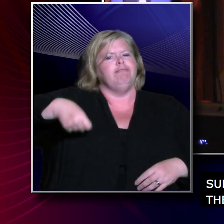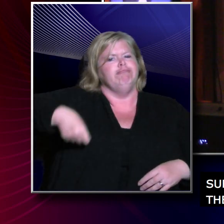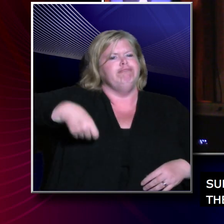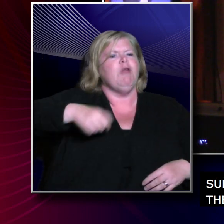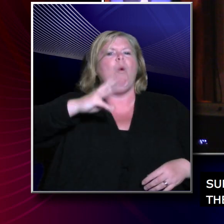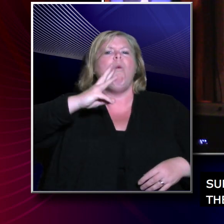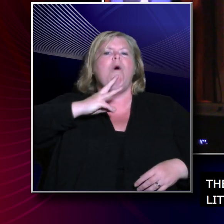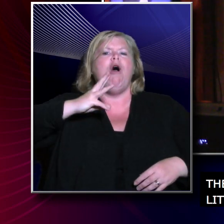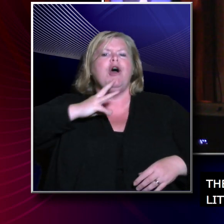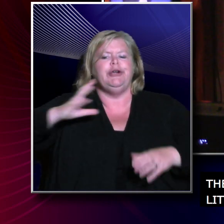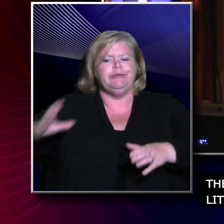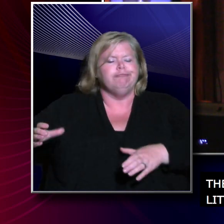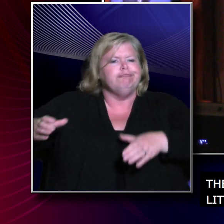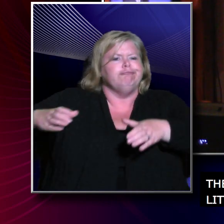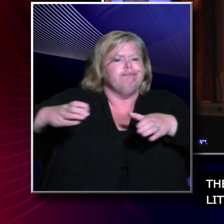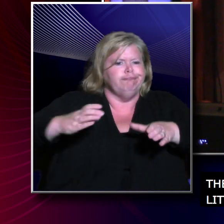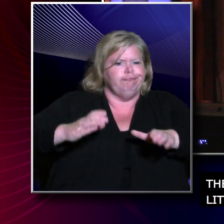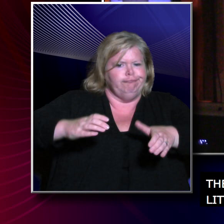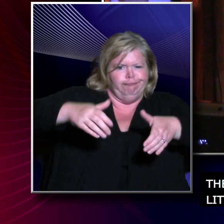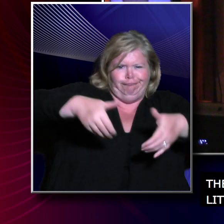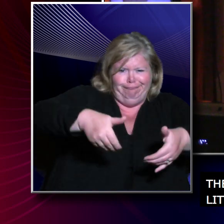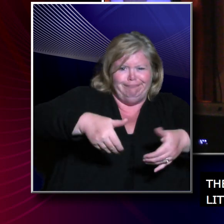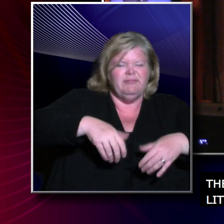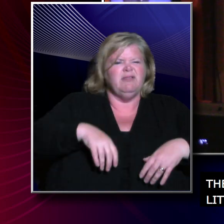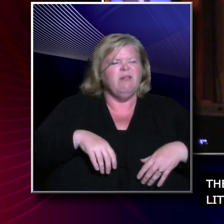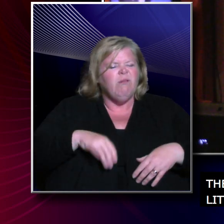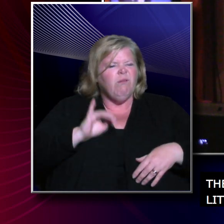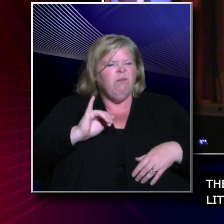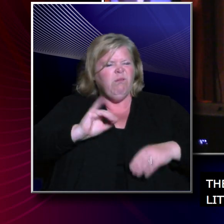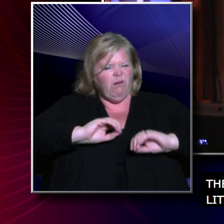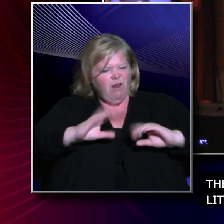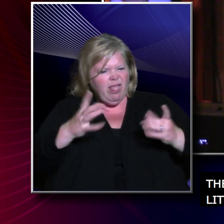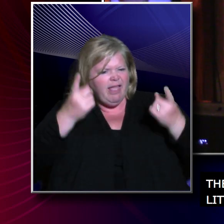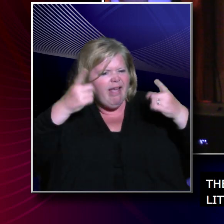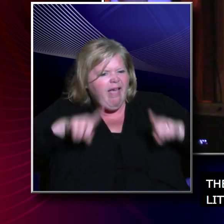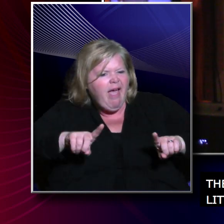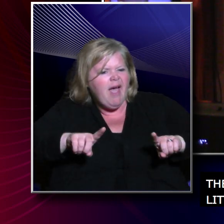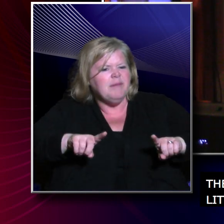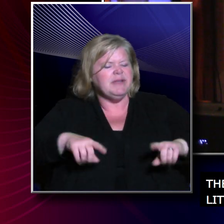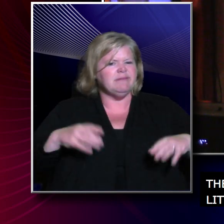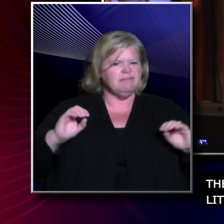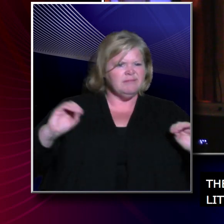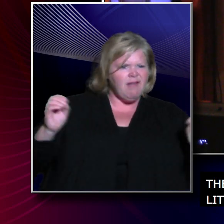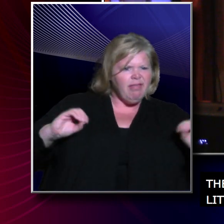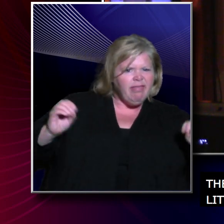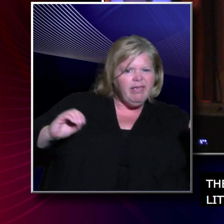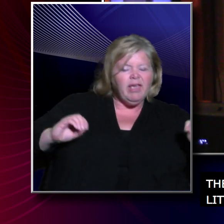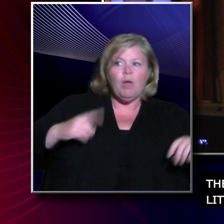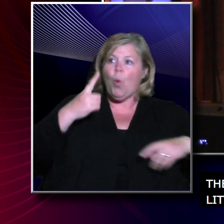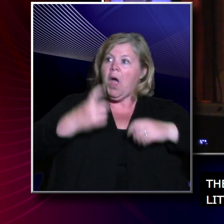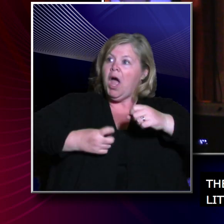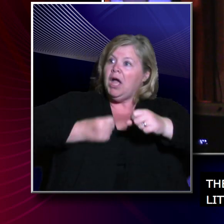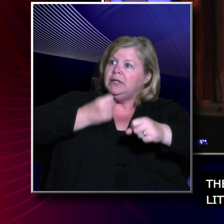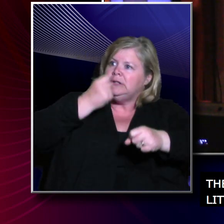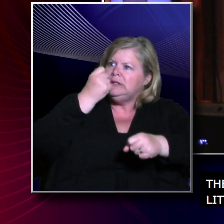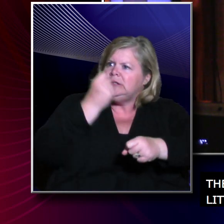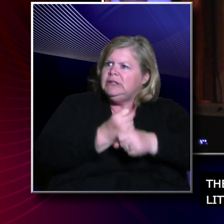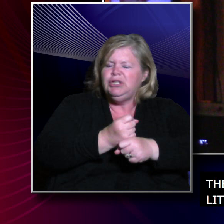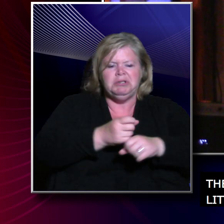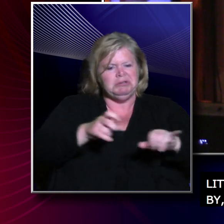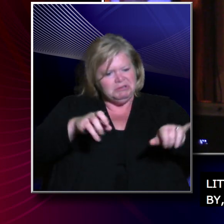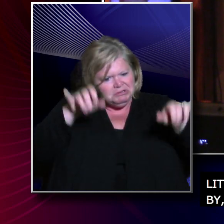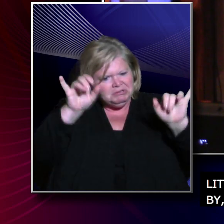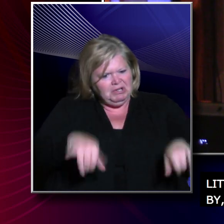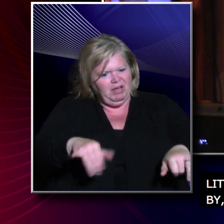little plot of land. And nothing happens. A year goes by, that plot of land is